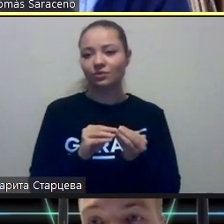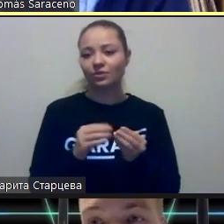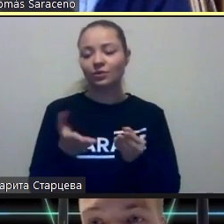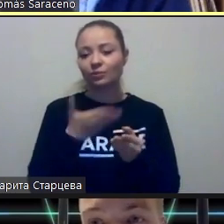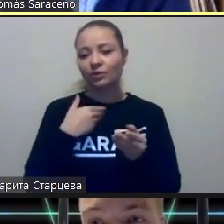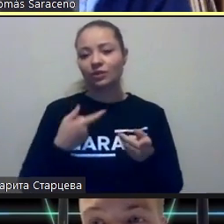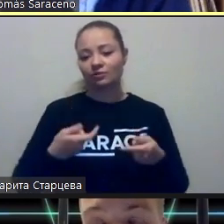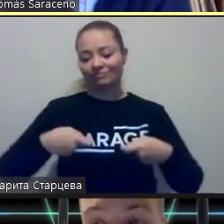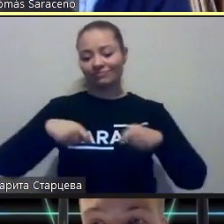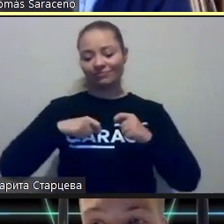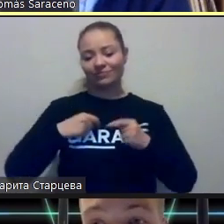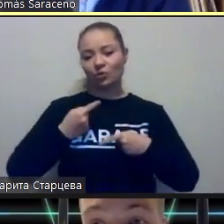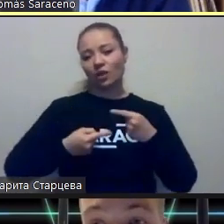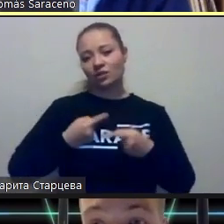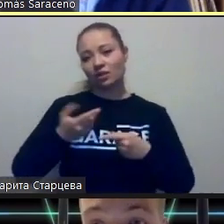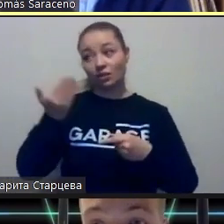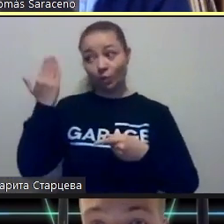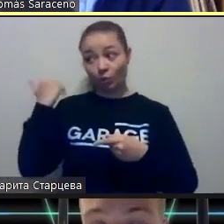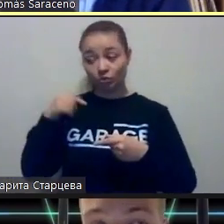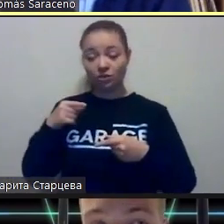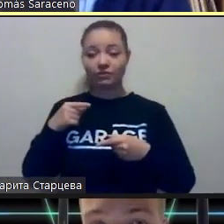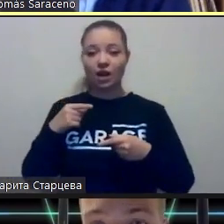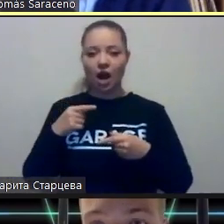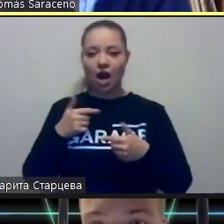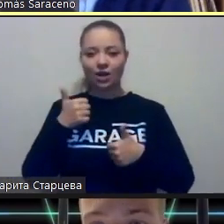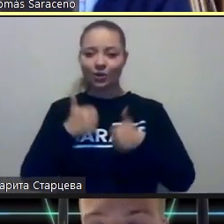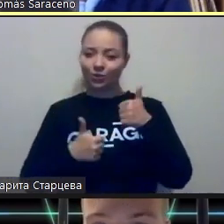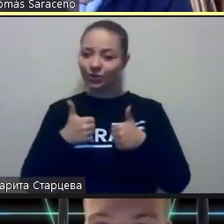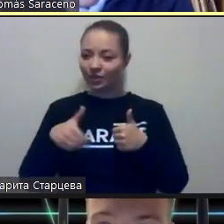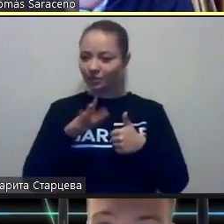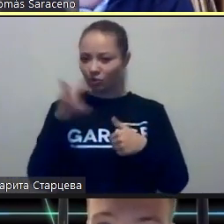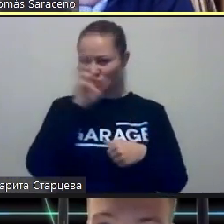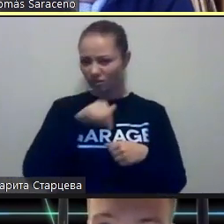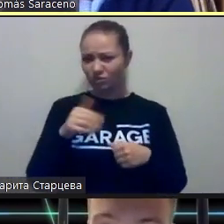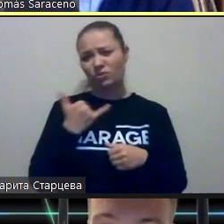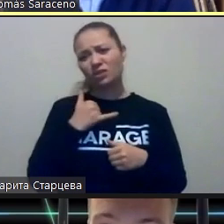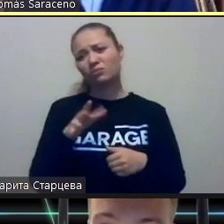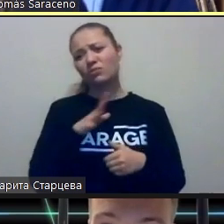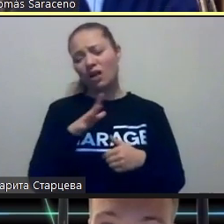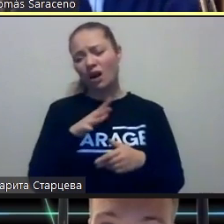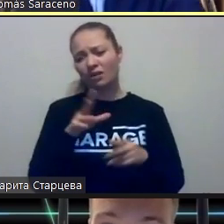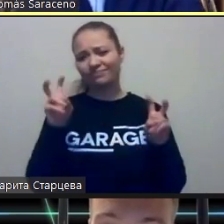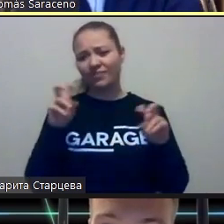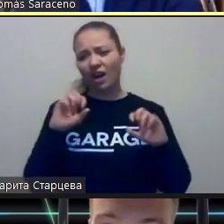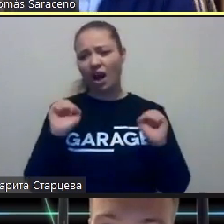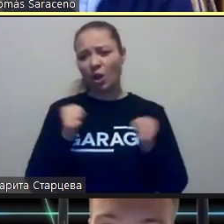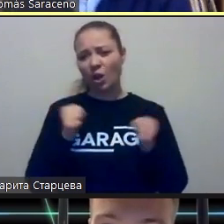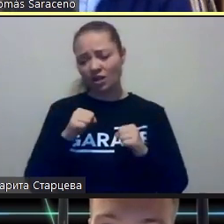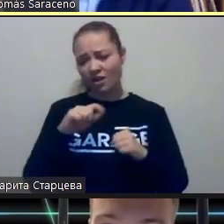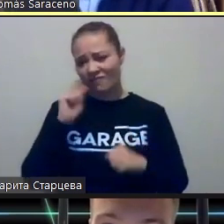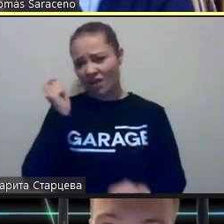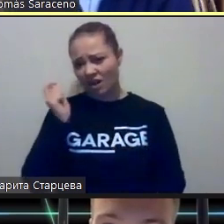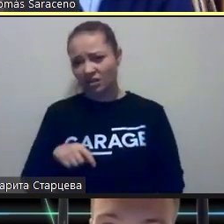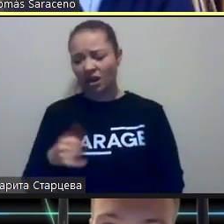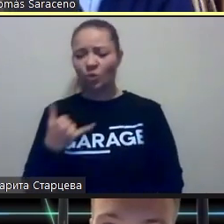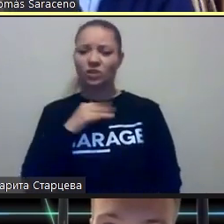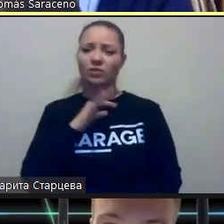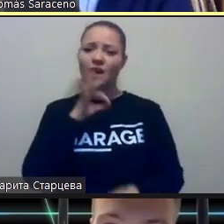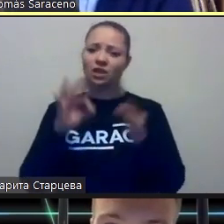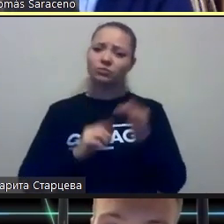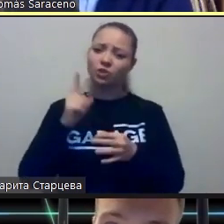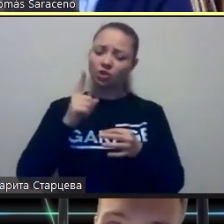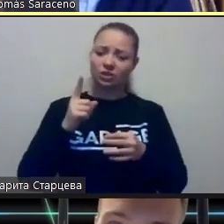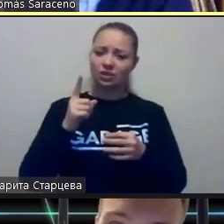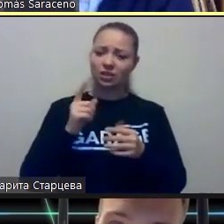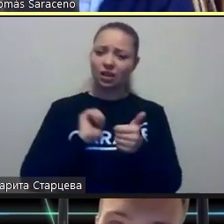Among countries, and during the Cold War, and race to space, and I think so. Times are different now, and then the dynamics that we